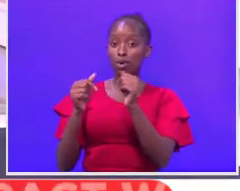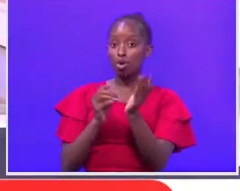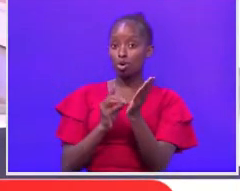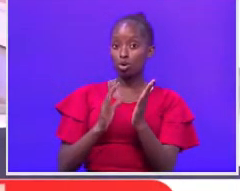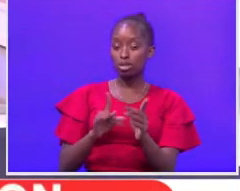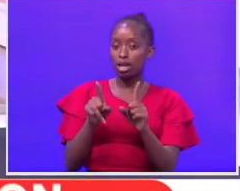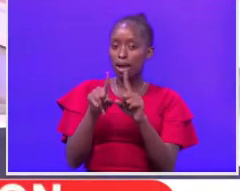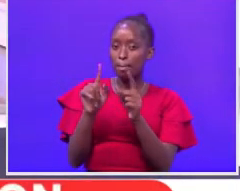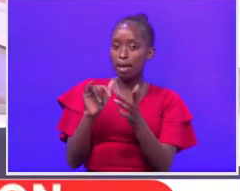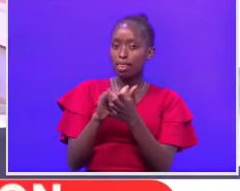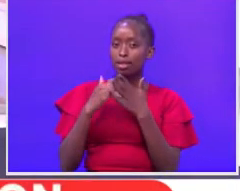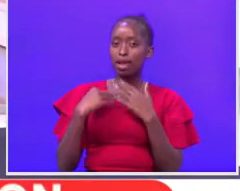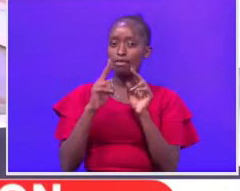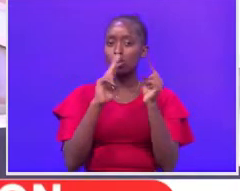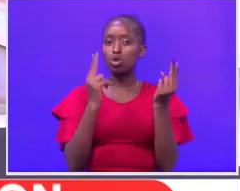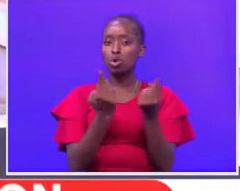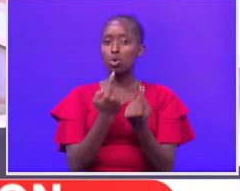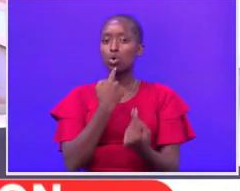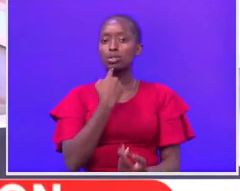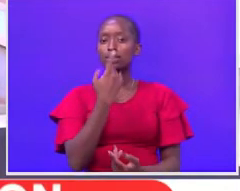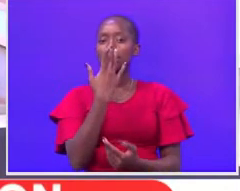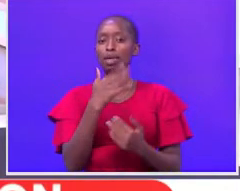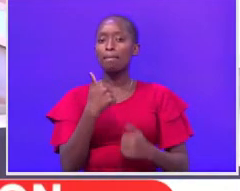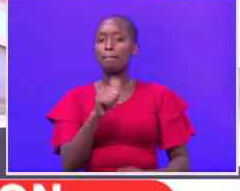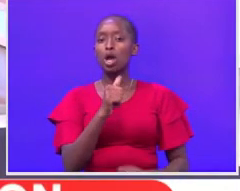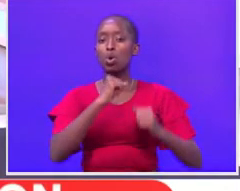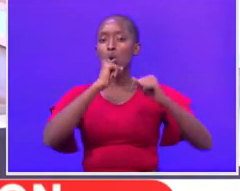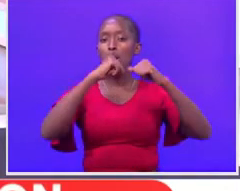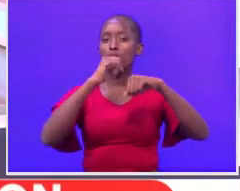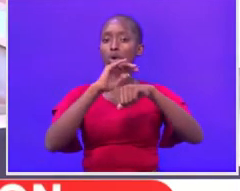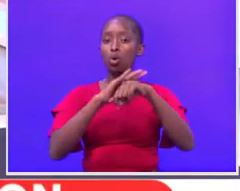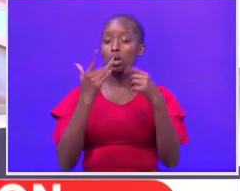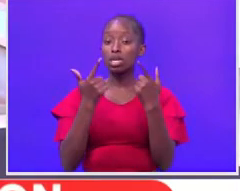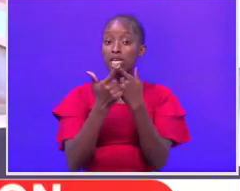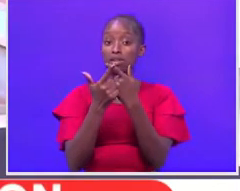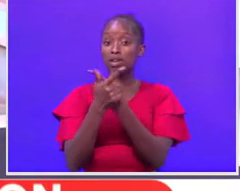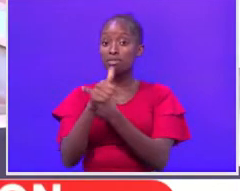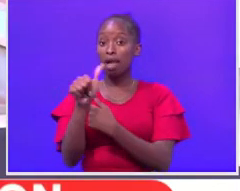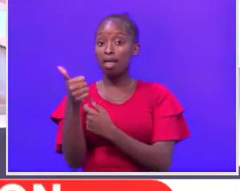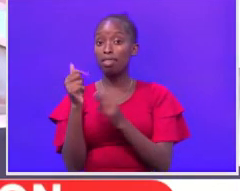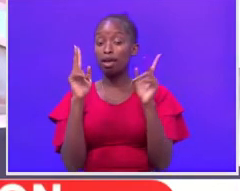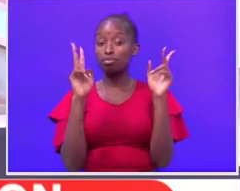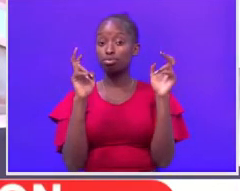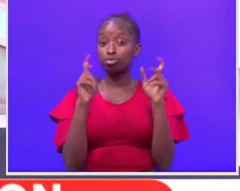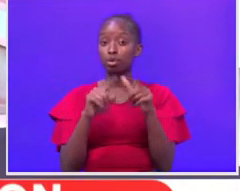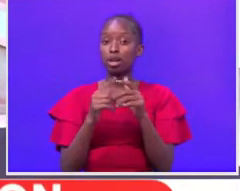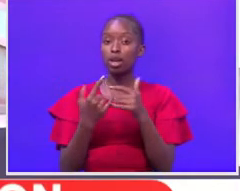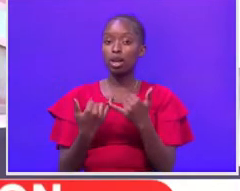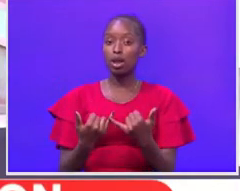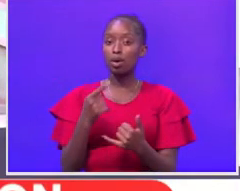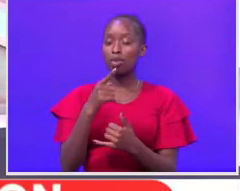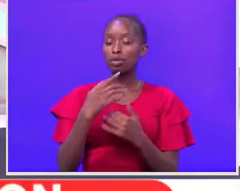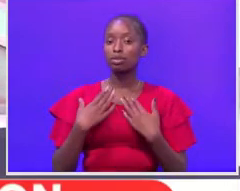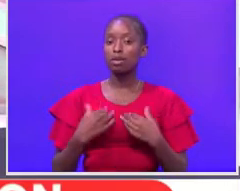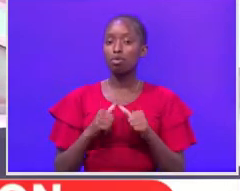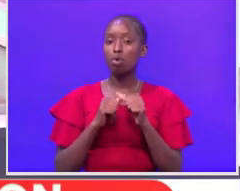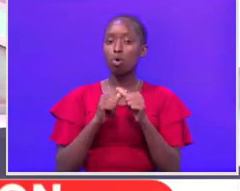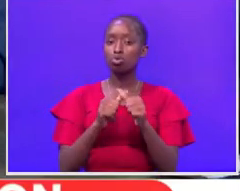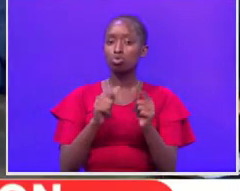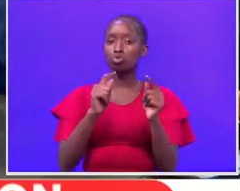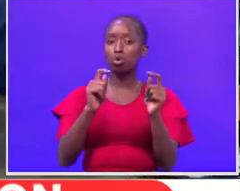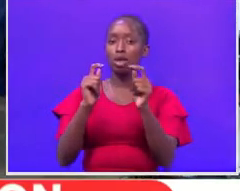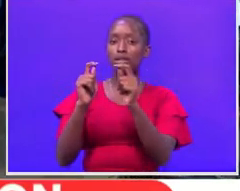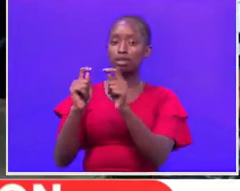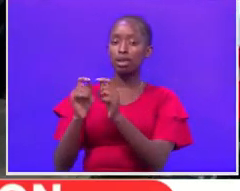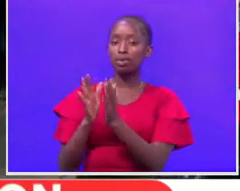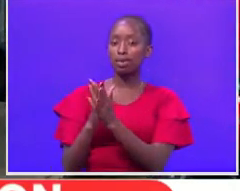union has revealed that they are yet to agree on various issues, therefore the health workers' strike will continue.